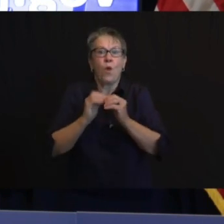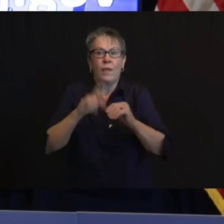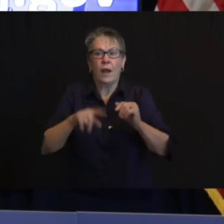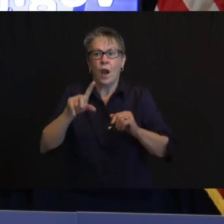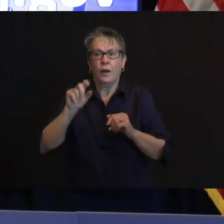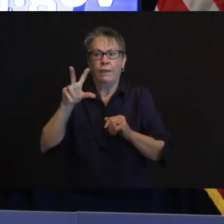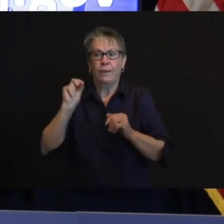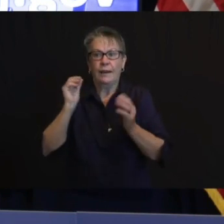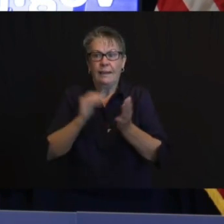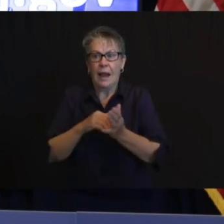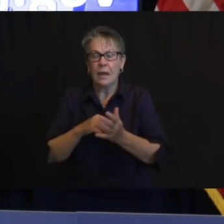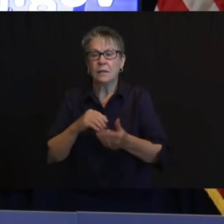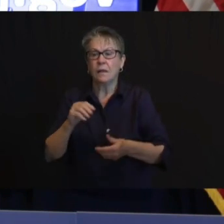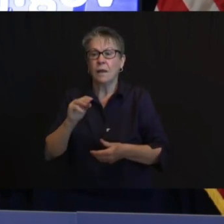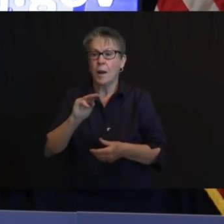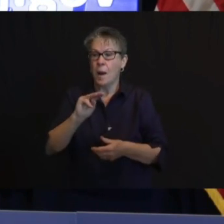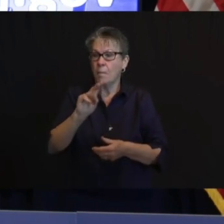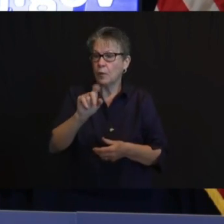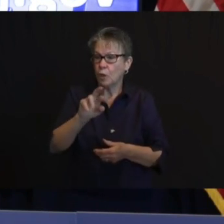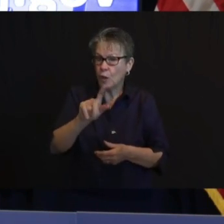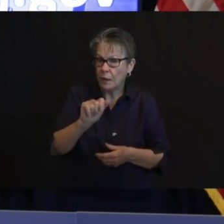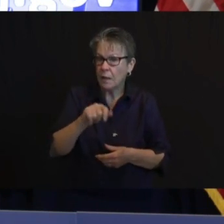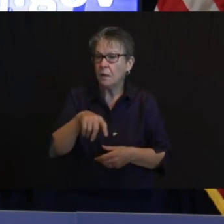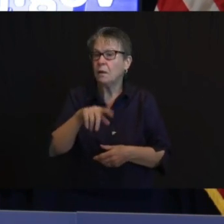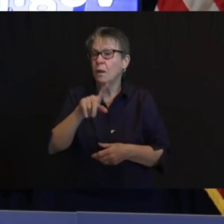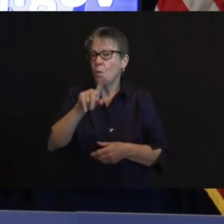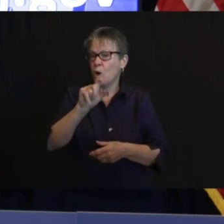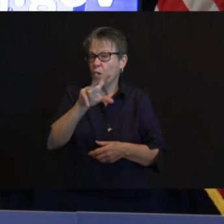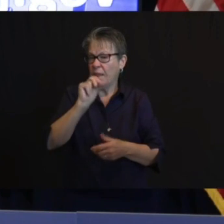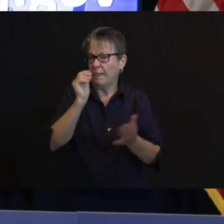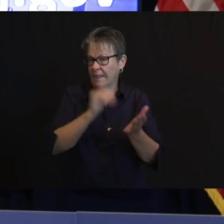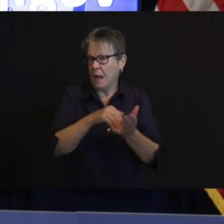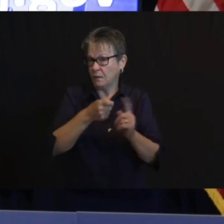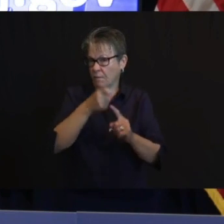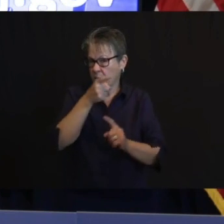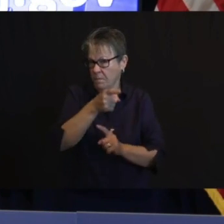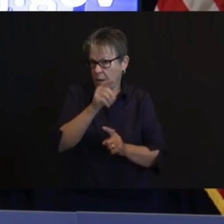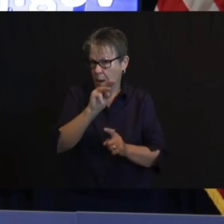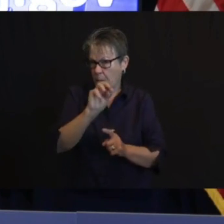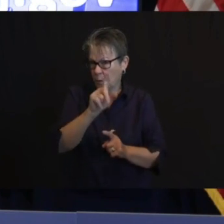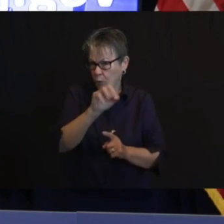100,000 doses of Moderna in the same type of